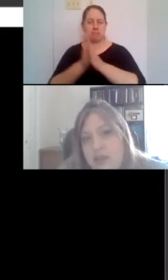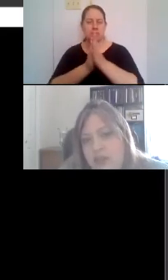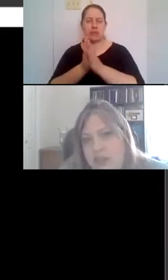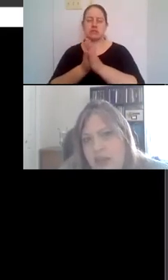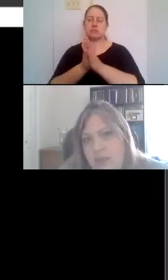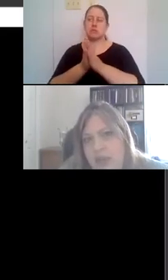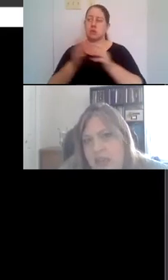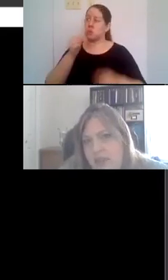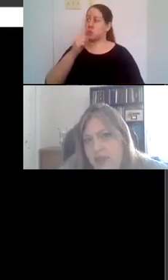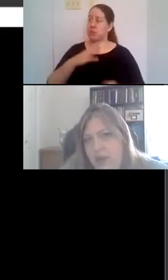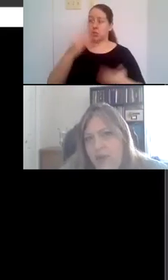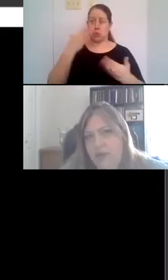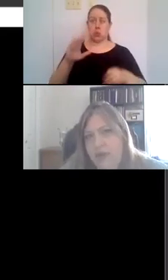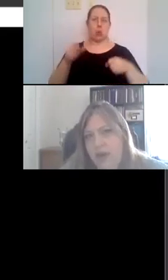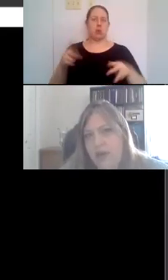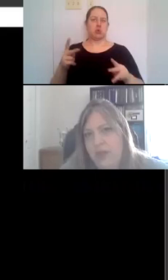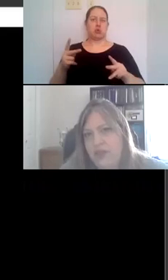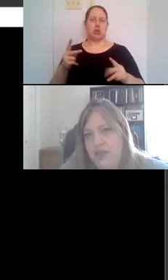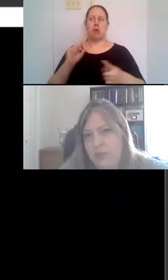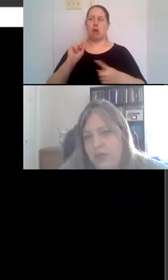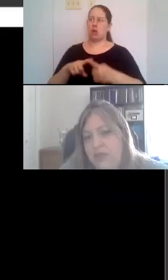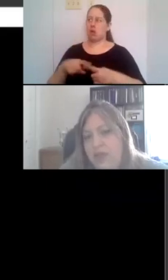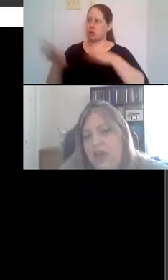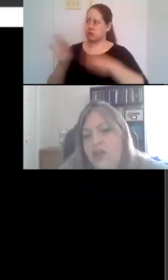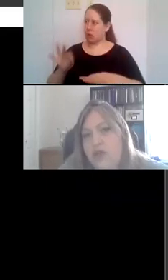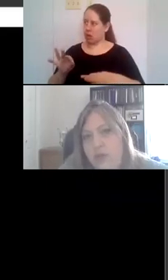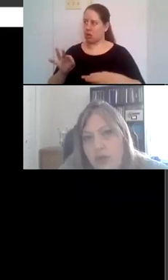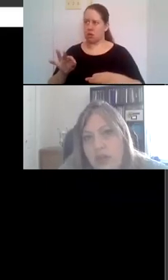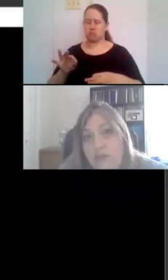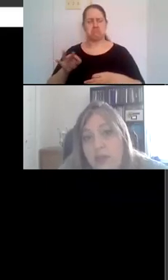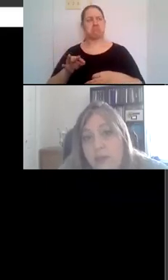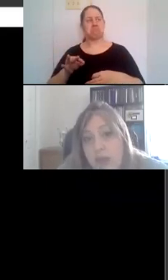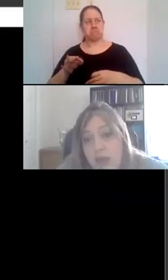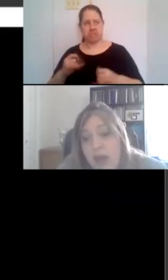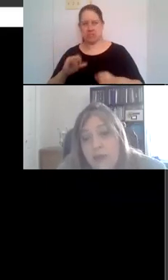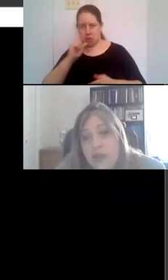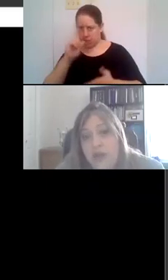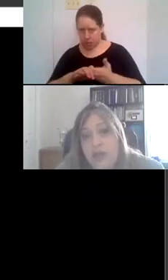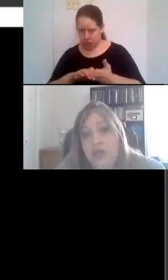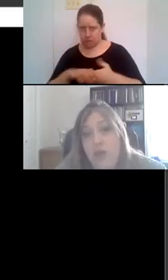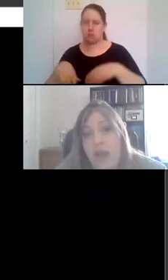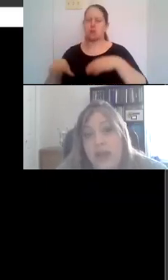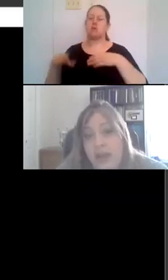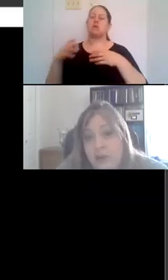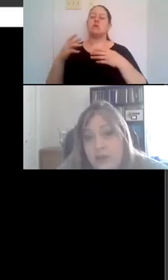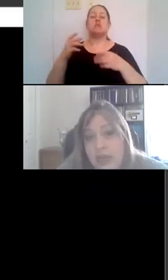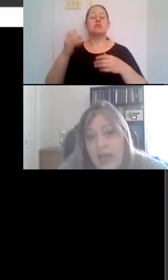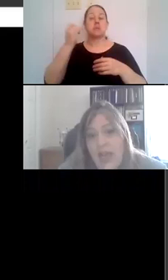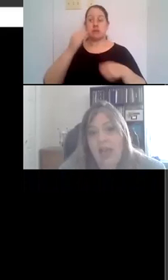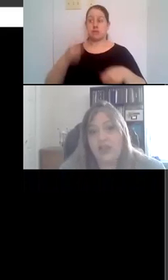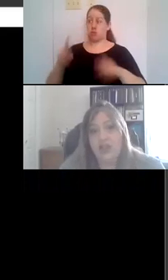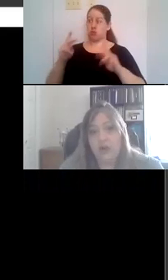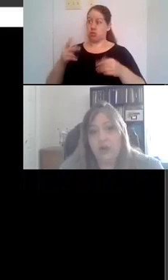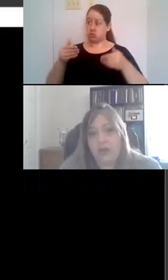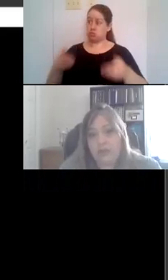there until you tell them. And even though you tell them, they still don't believe it. So if you give them an opportunity to try it out